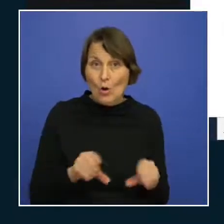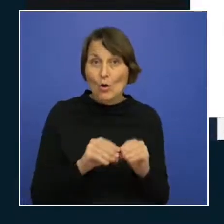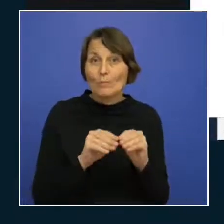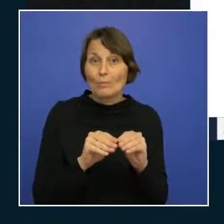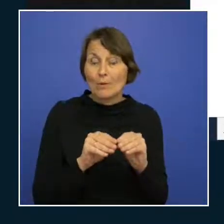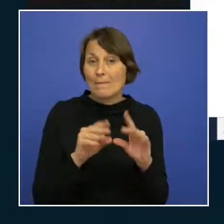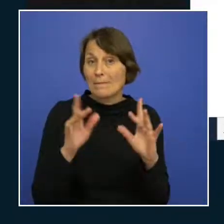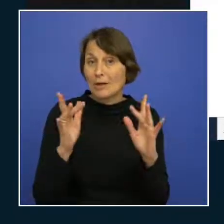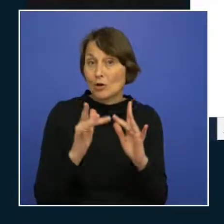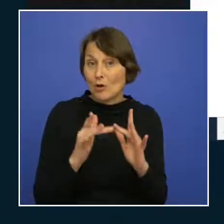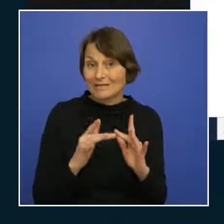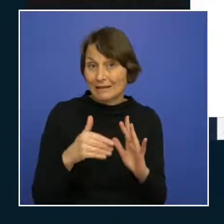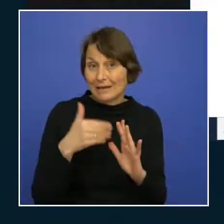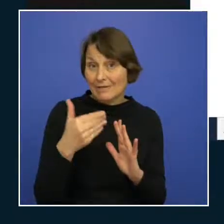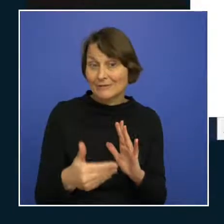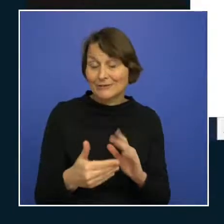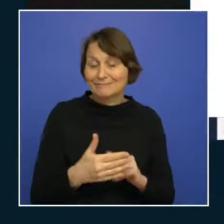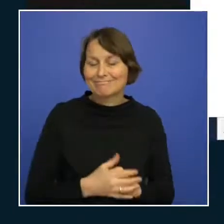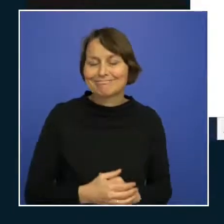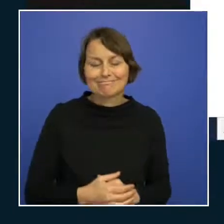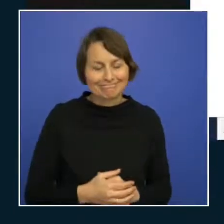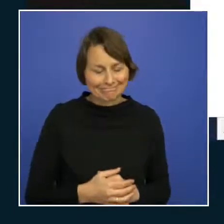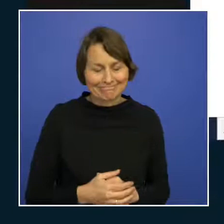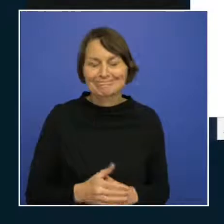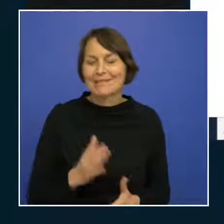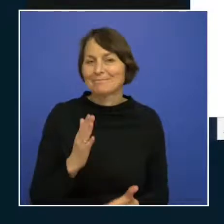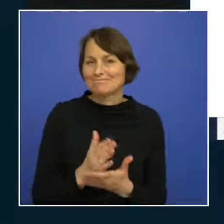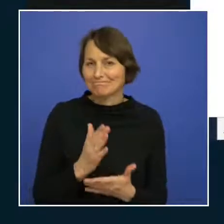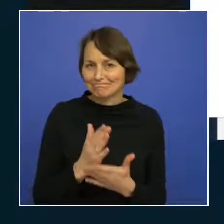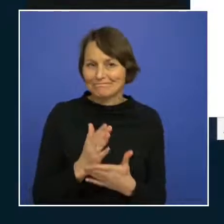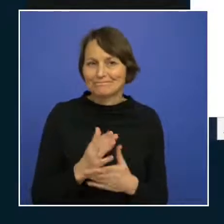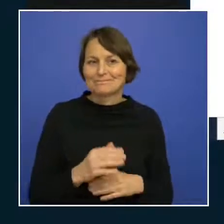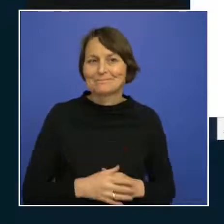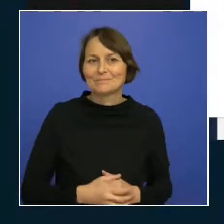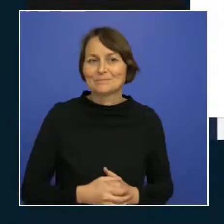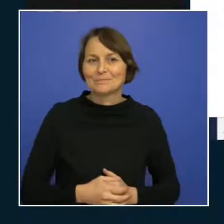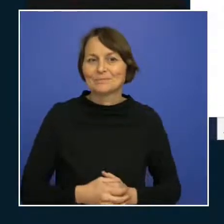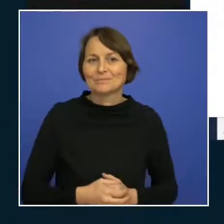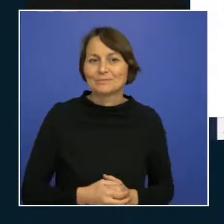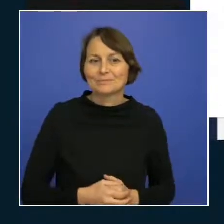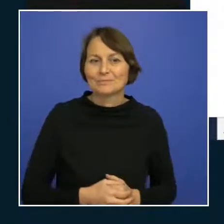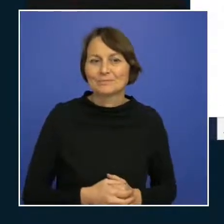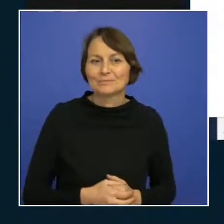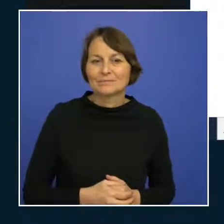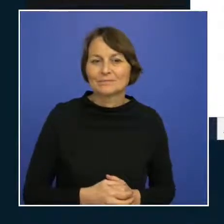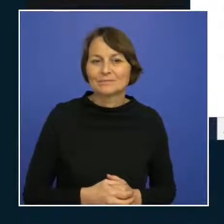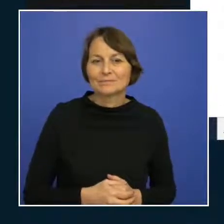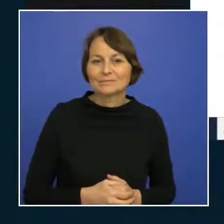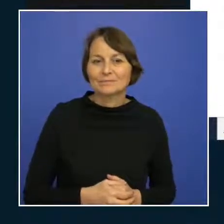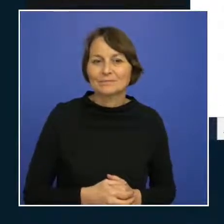this one? Yeah, absolutely. So I think though